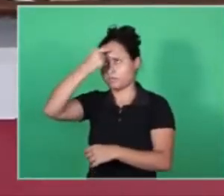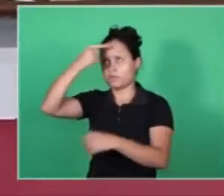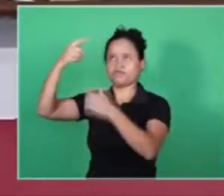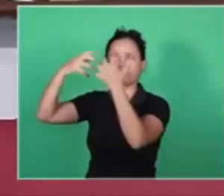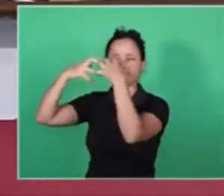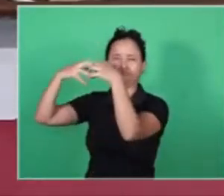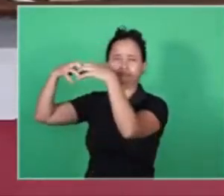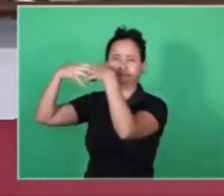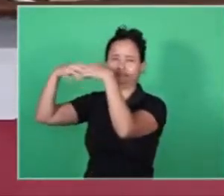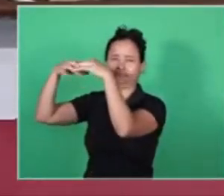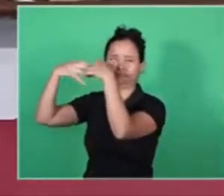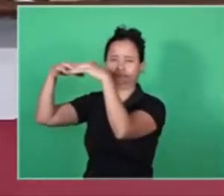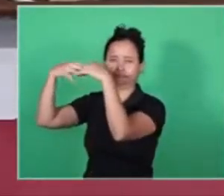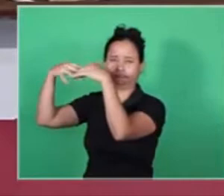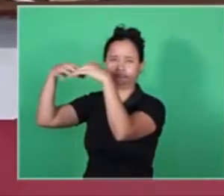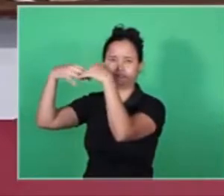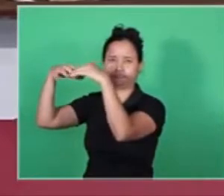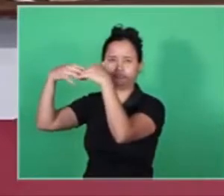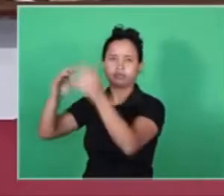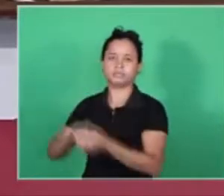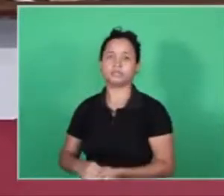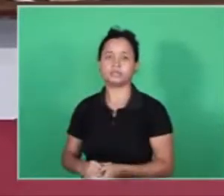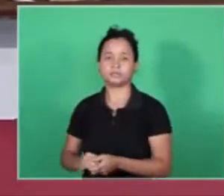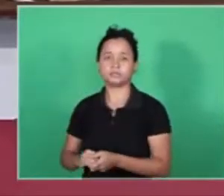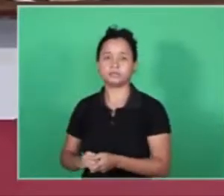mind to function.